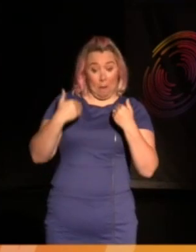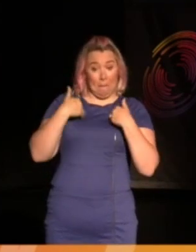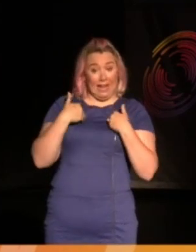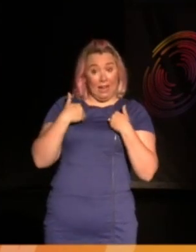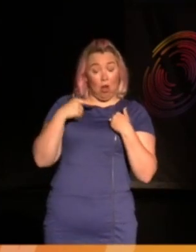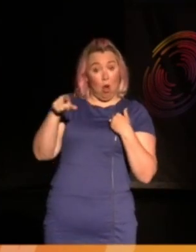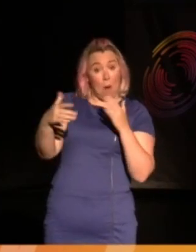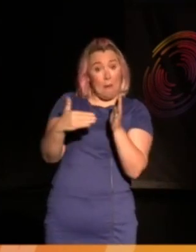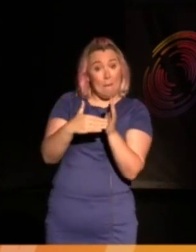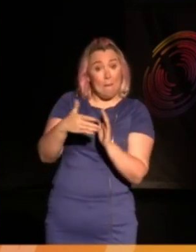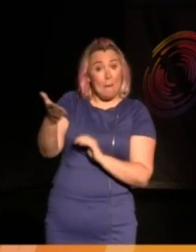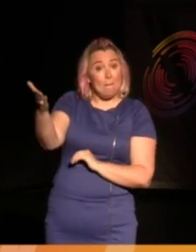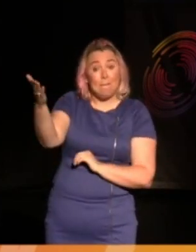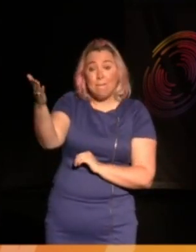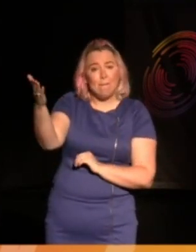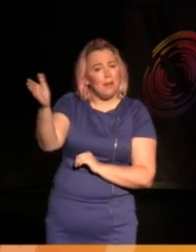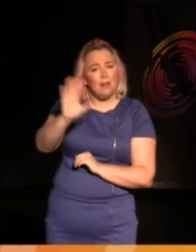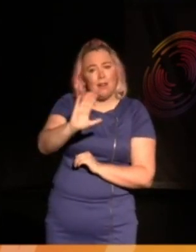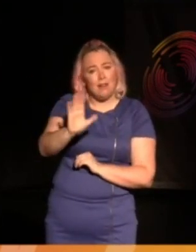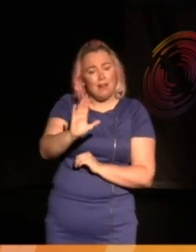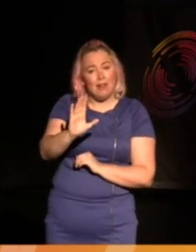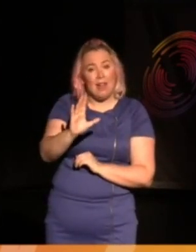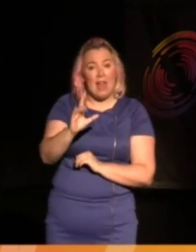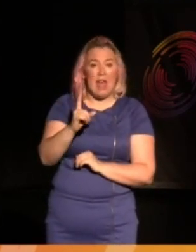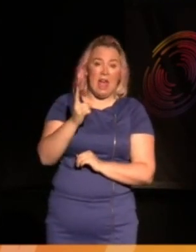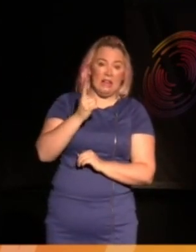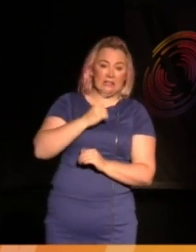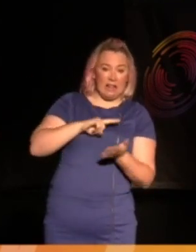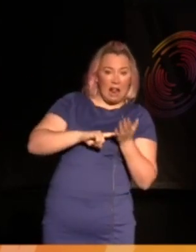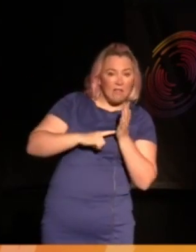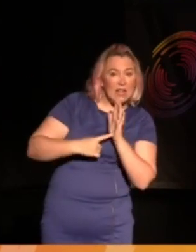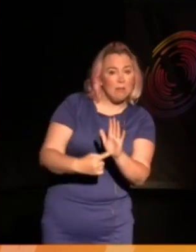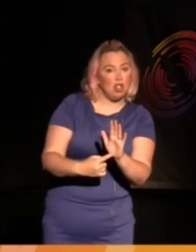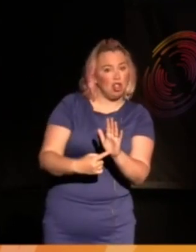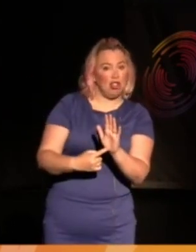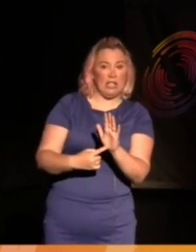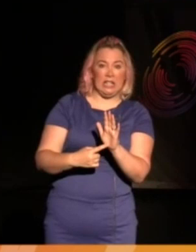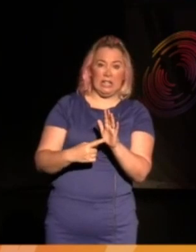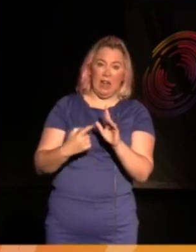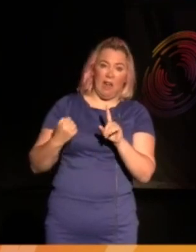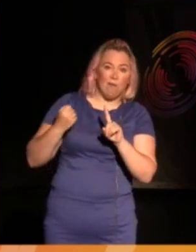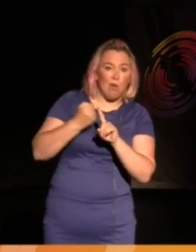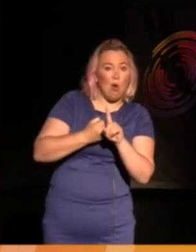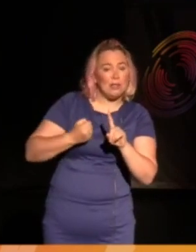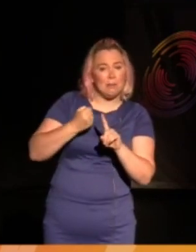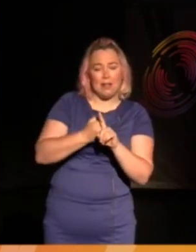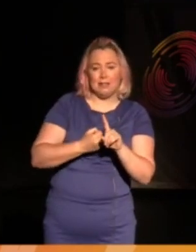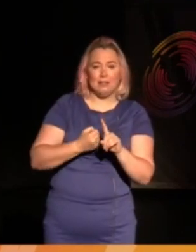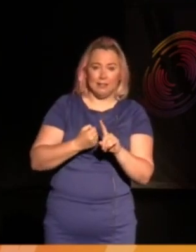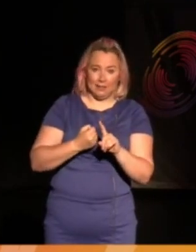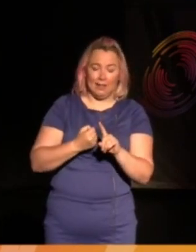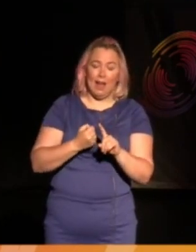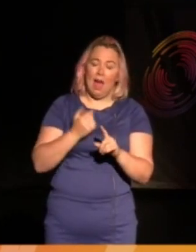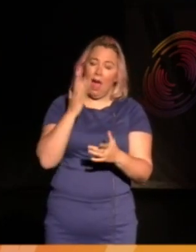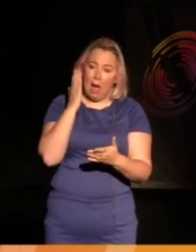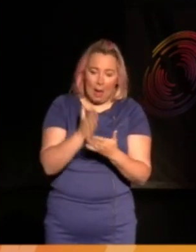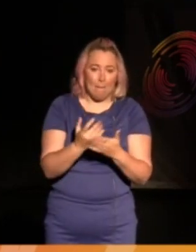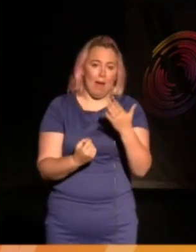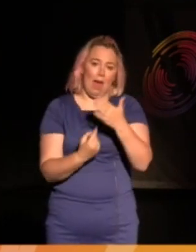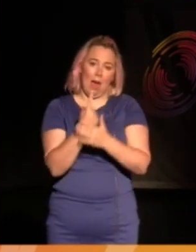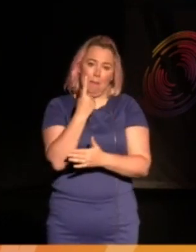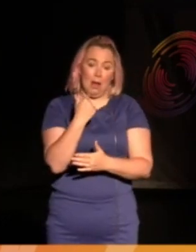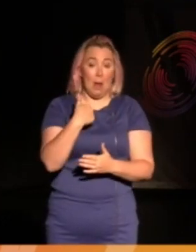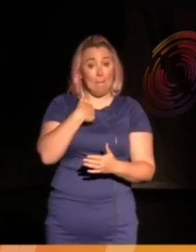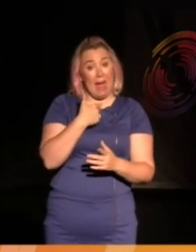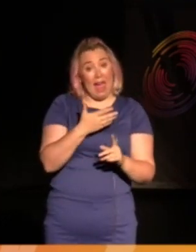her. No amount of self-image reinforcement could have defied the odds that I faced. The route